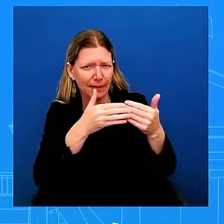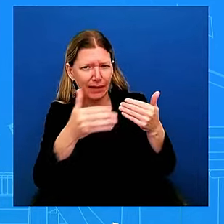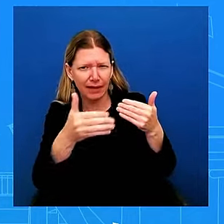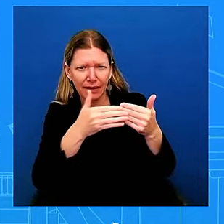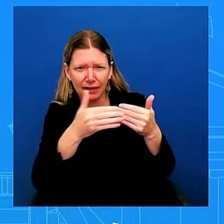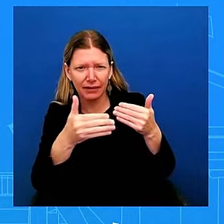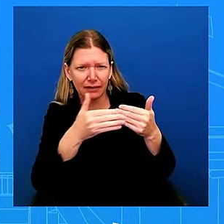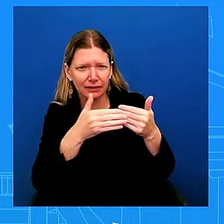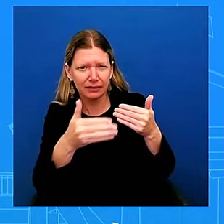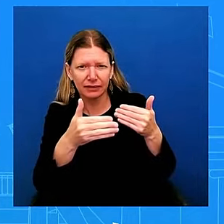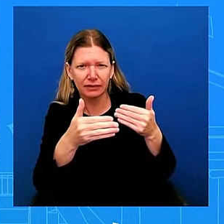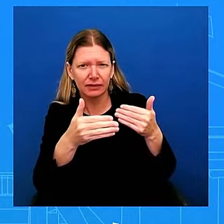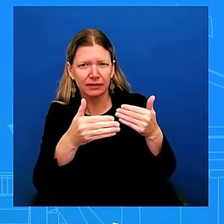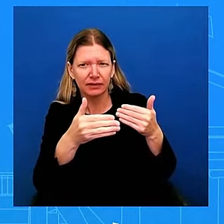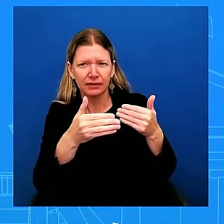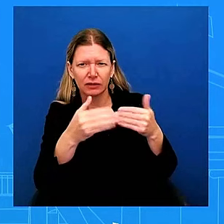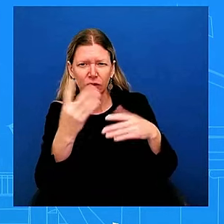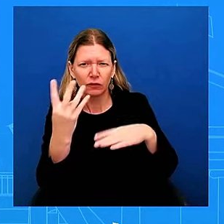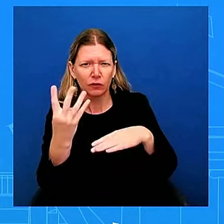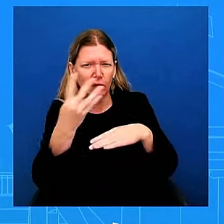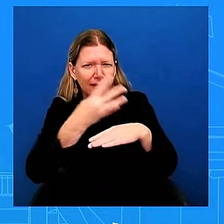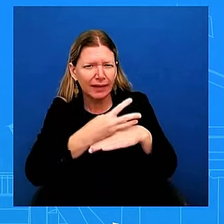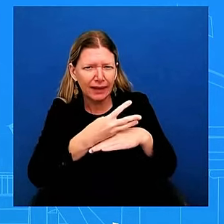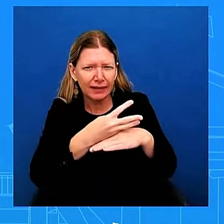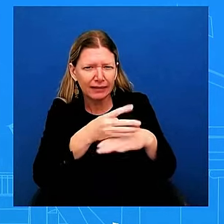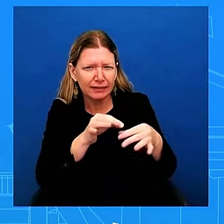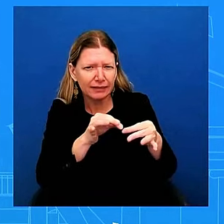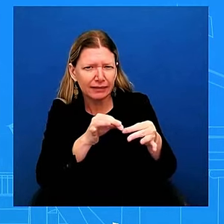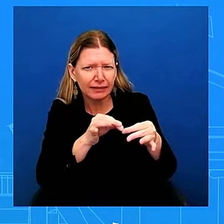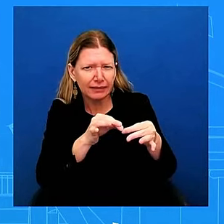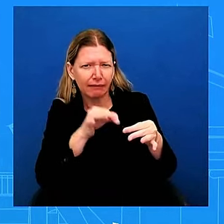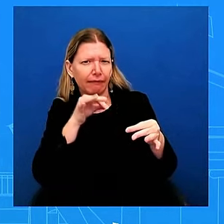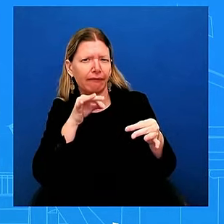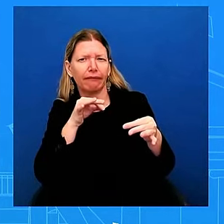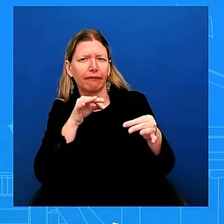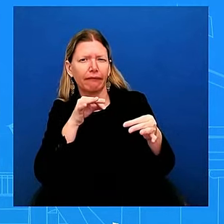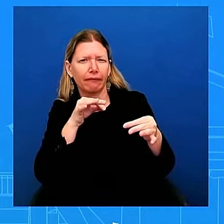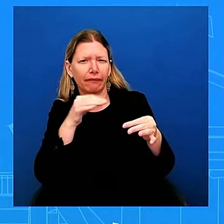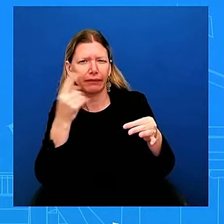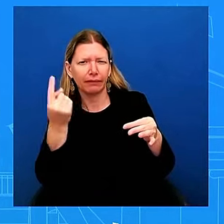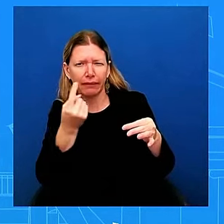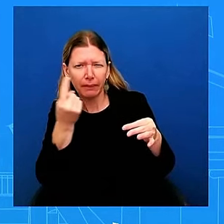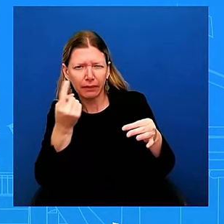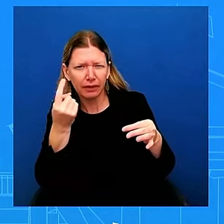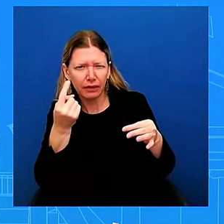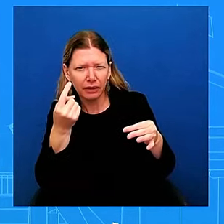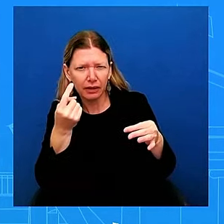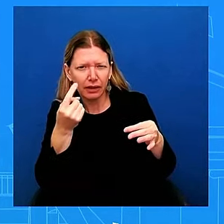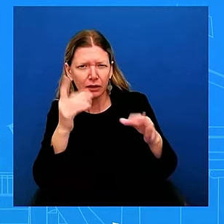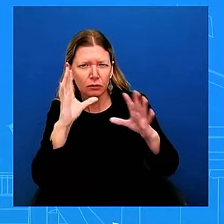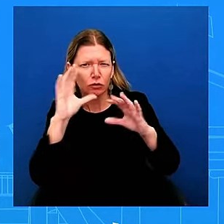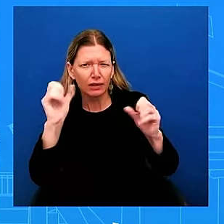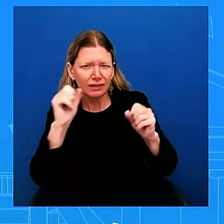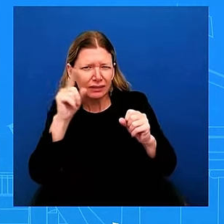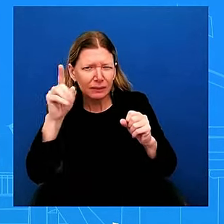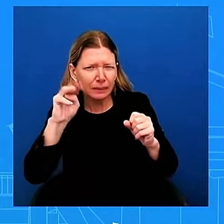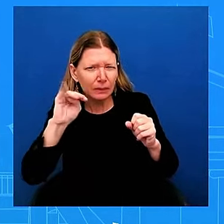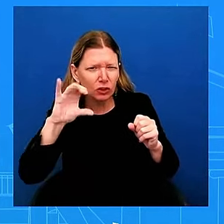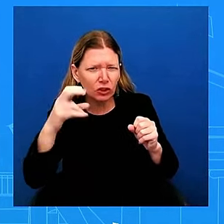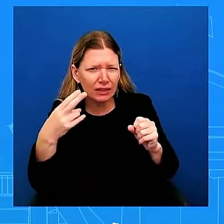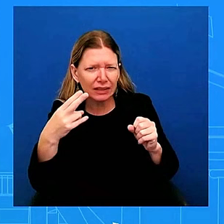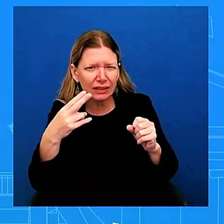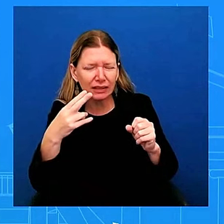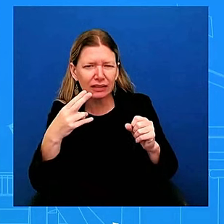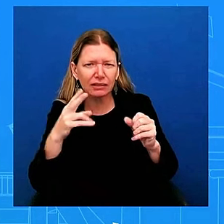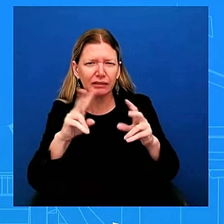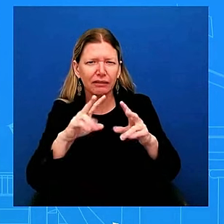today, when the president was in Michigan, he said, over my dead body, it will happen, referring to